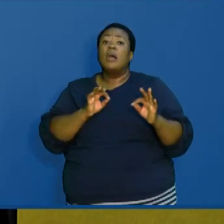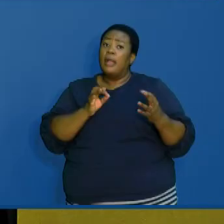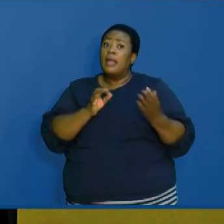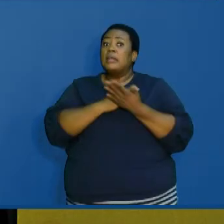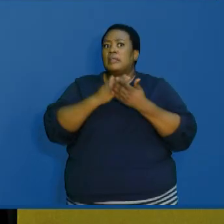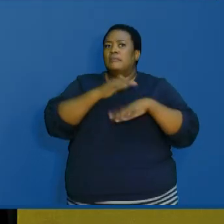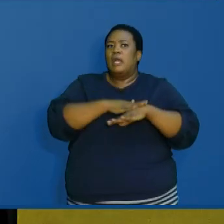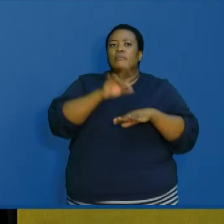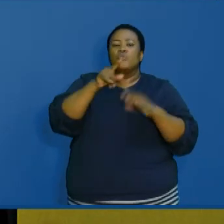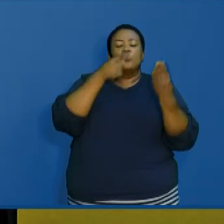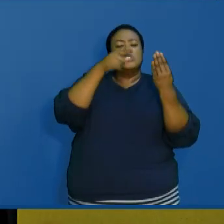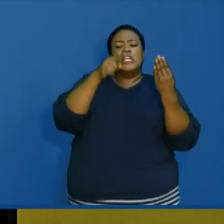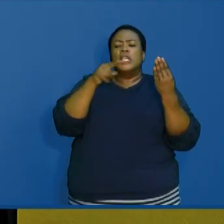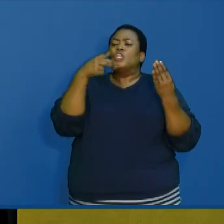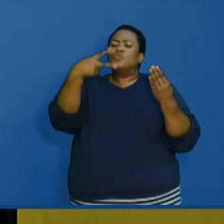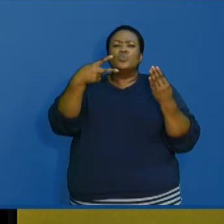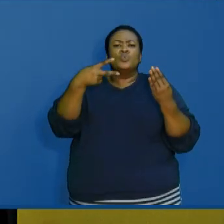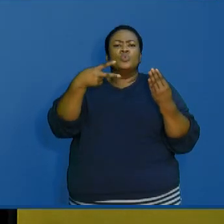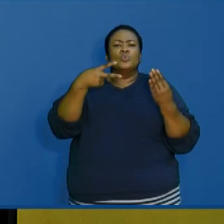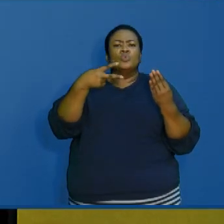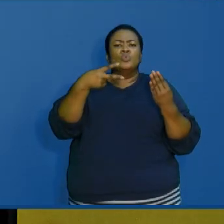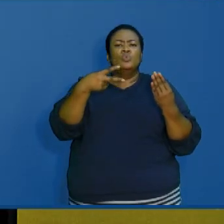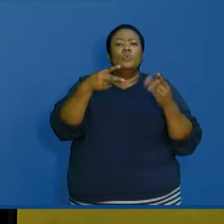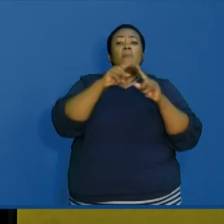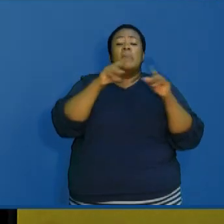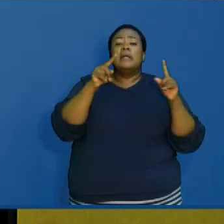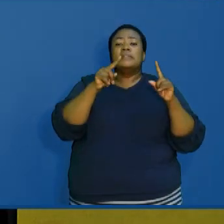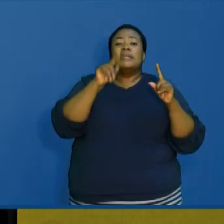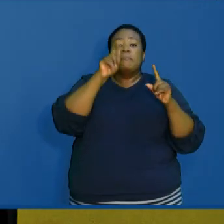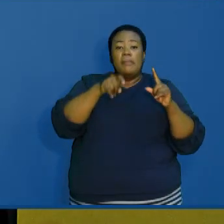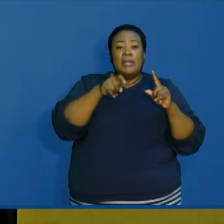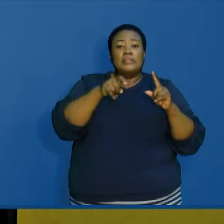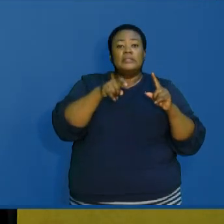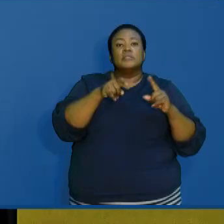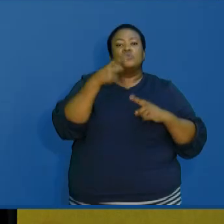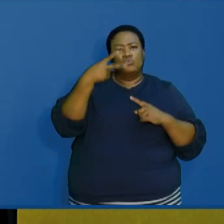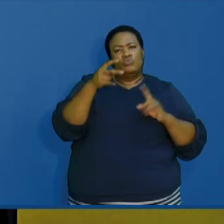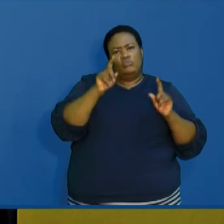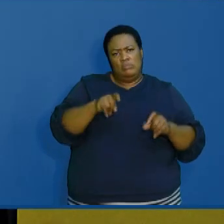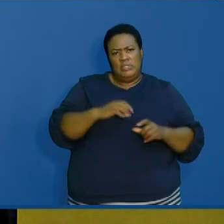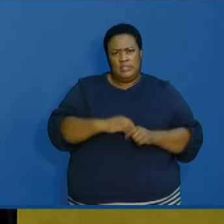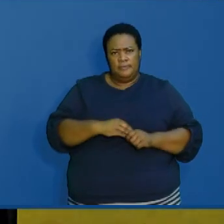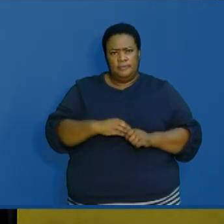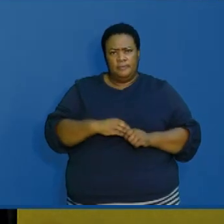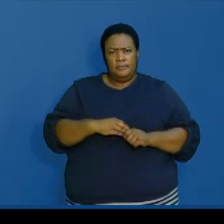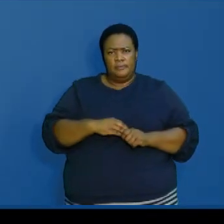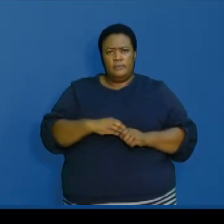ticking more than 2 genres. It has to be 2 genres.